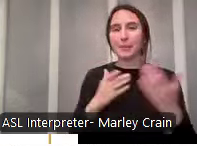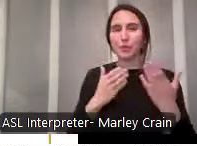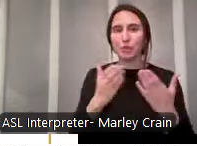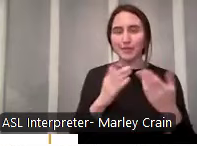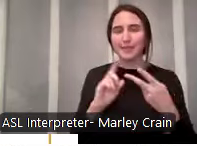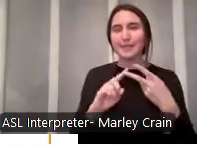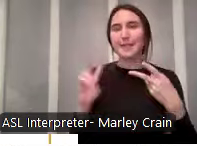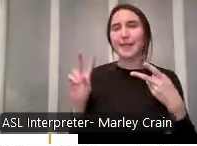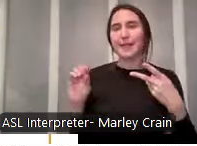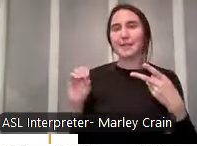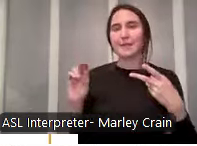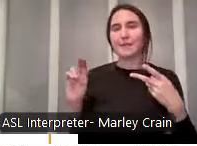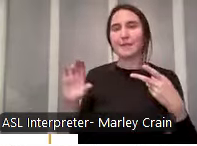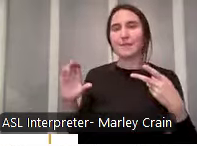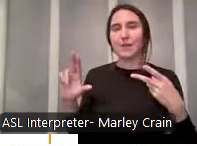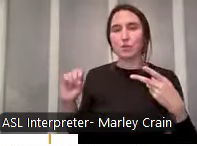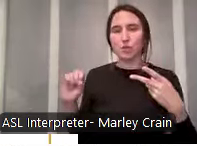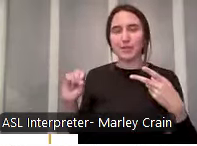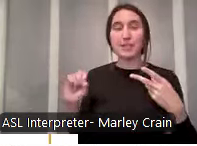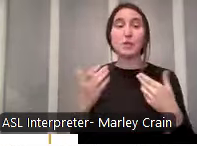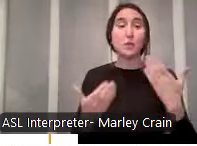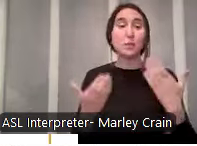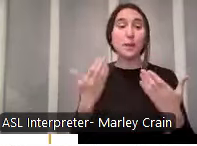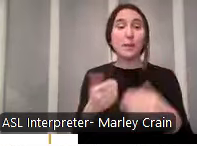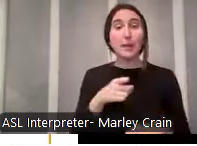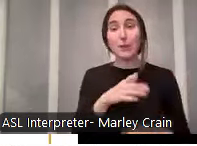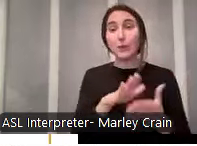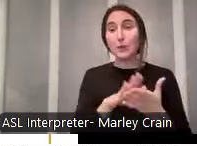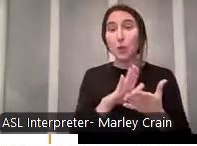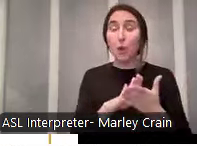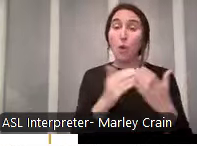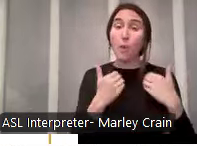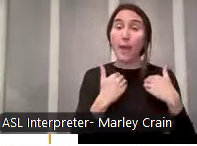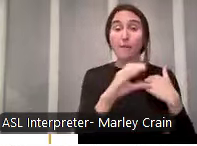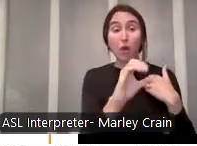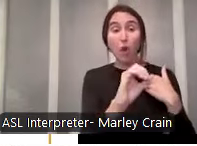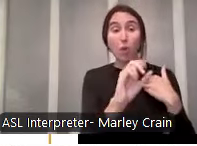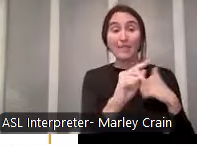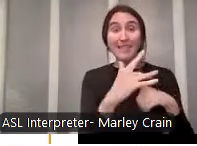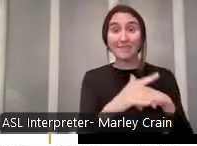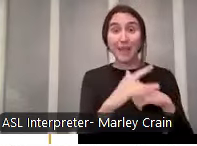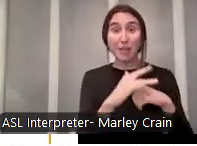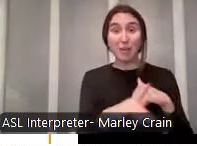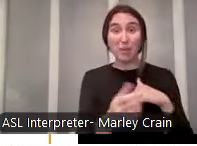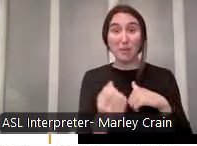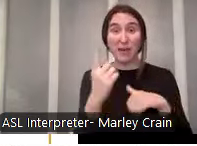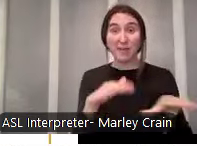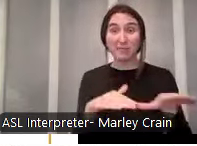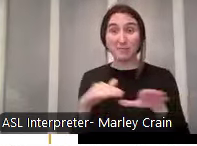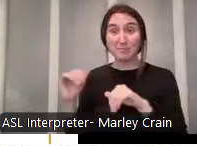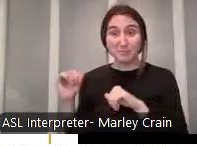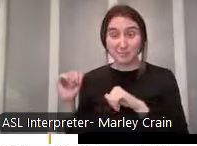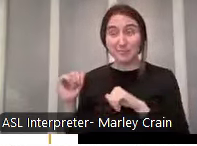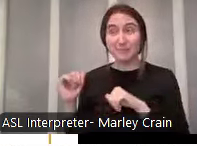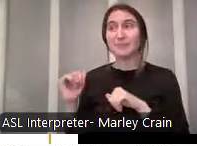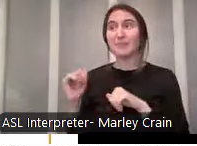an occupational therapist for your child, but they're on leave starting in October and they won't be back till January. Or you just transferred to